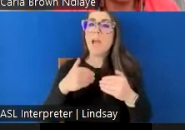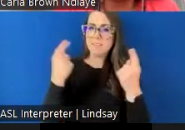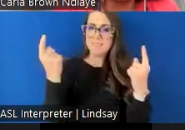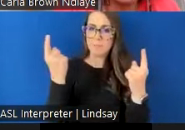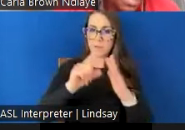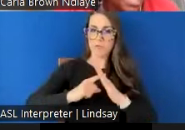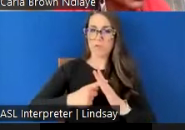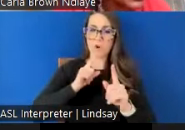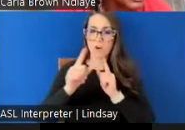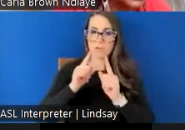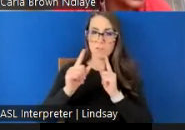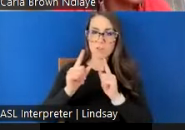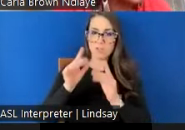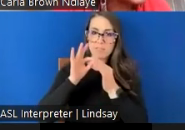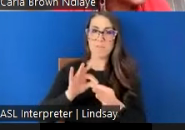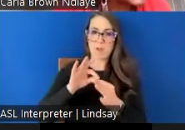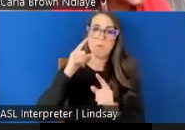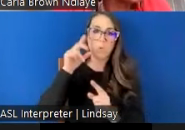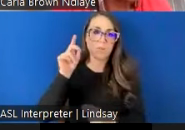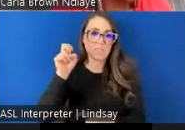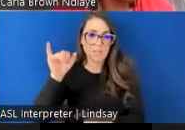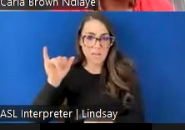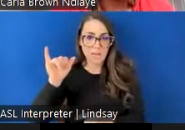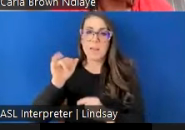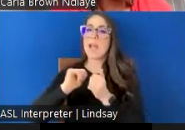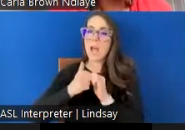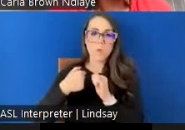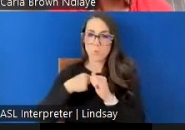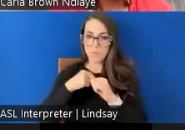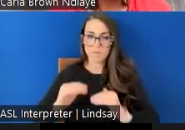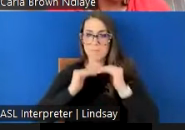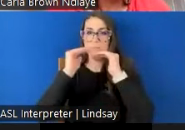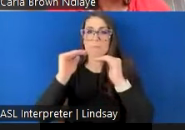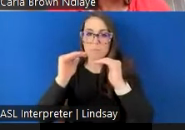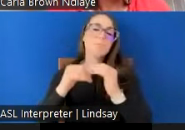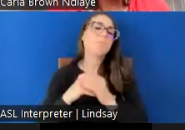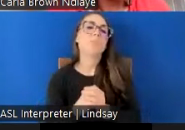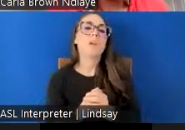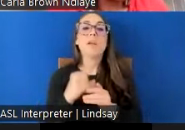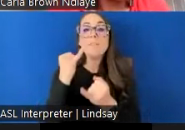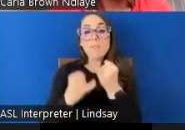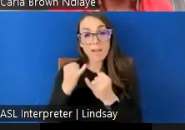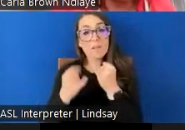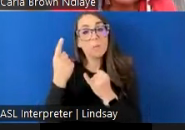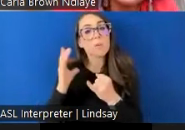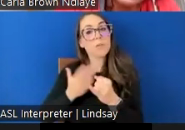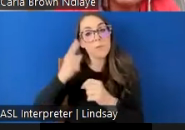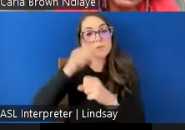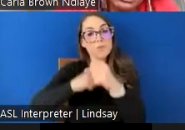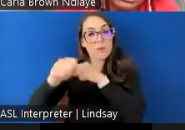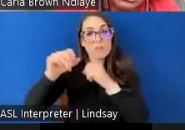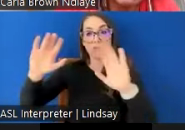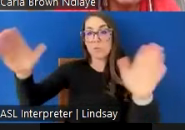conversations on DEI around. And finally, one of our big strategies is to invite the